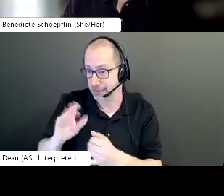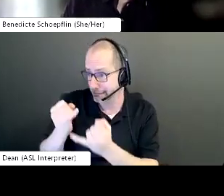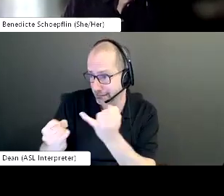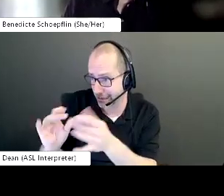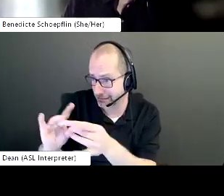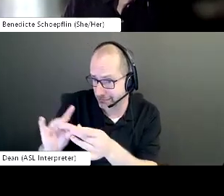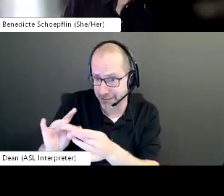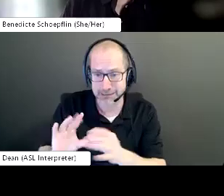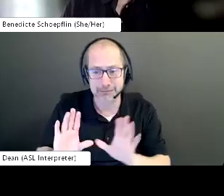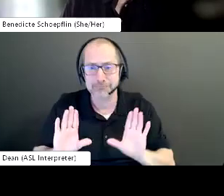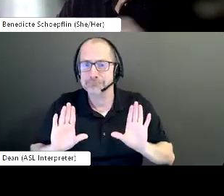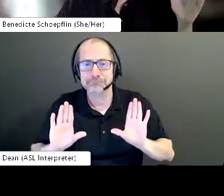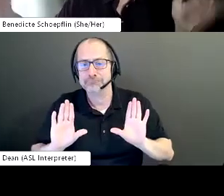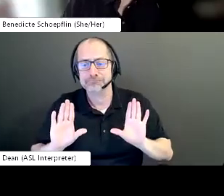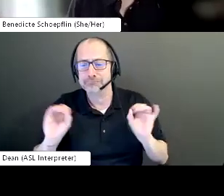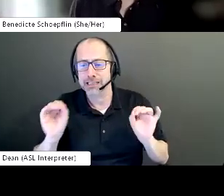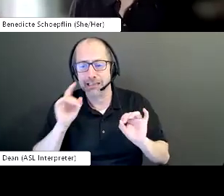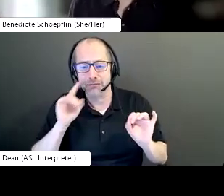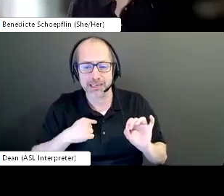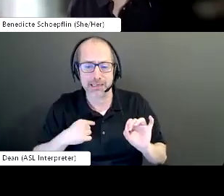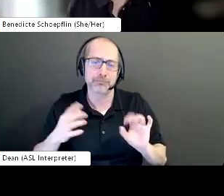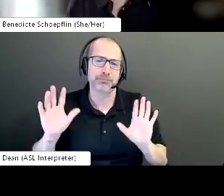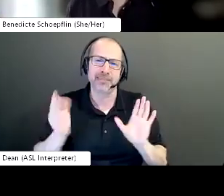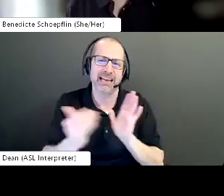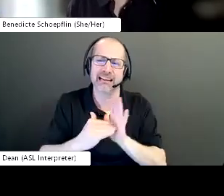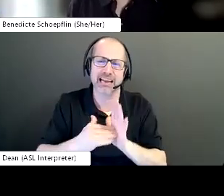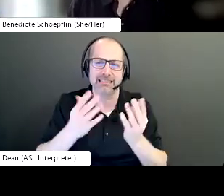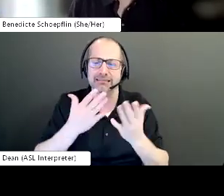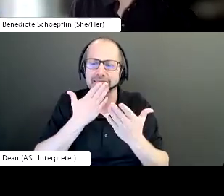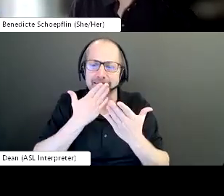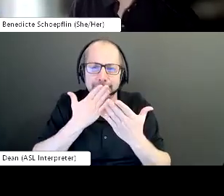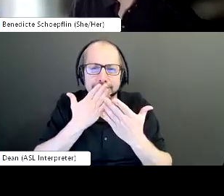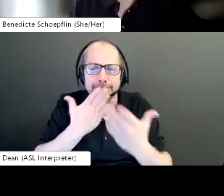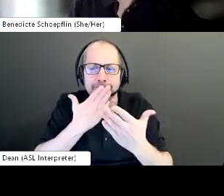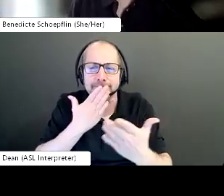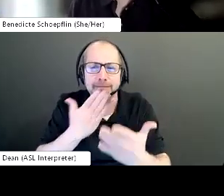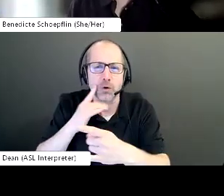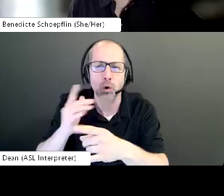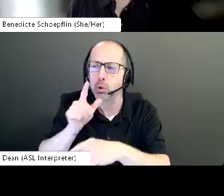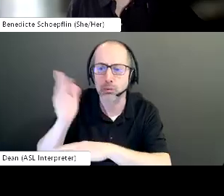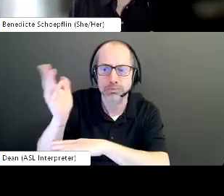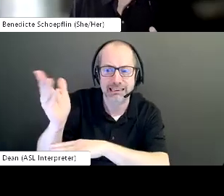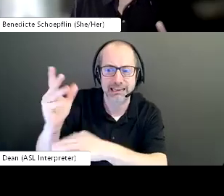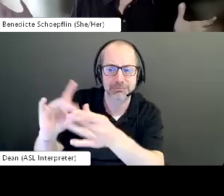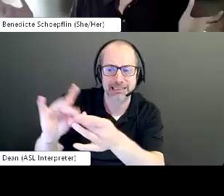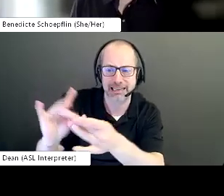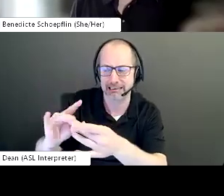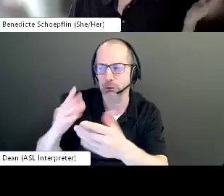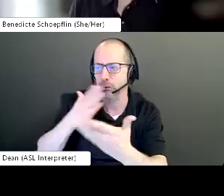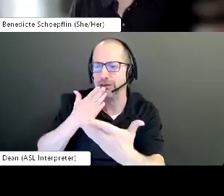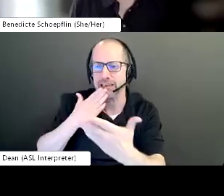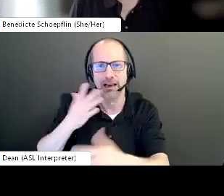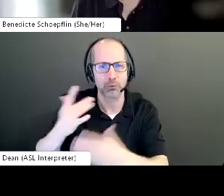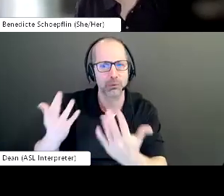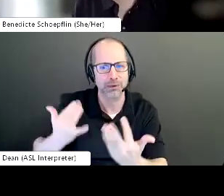No, that's it for me. Just many thanks to everyone who spoke today. That was a long time in the making. The work